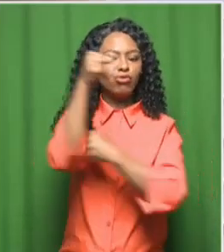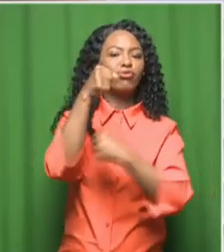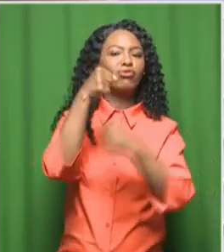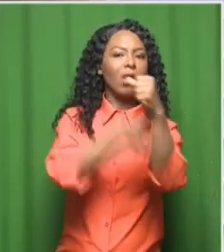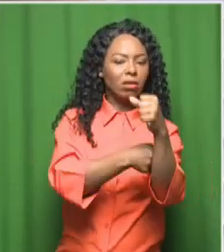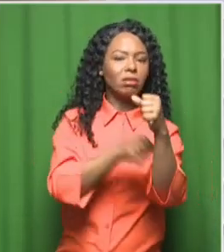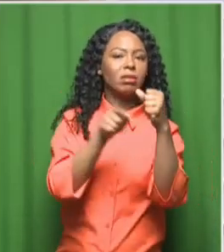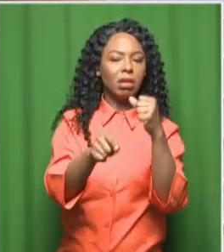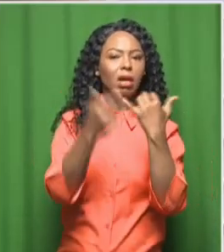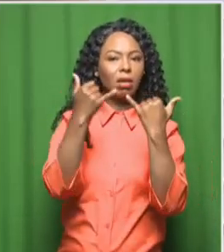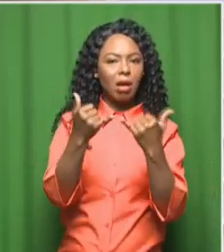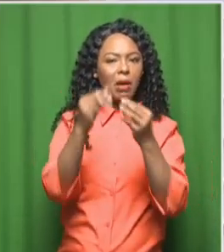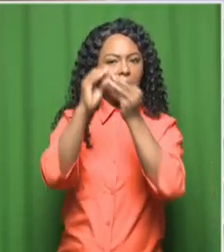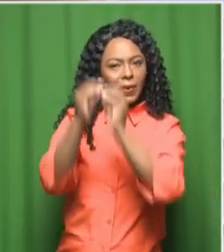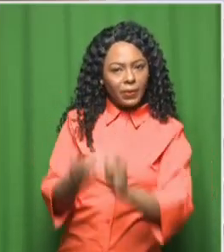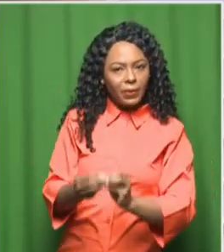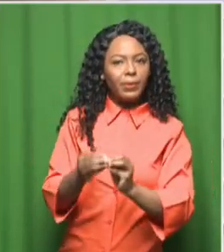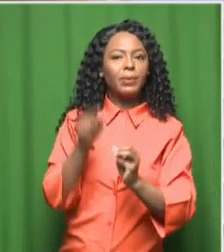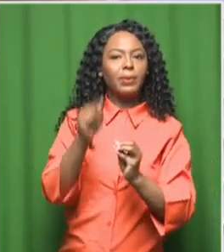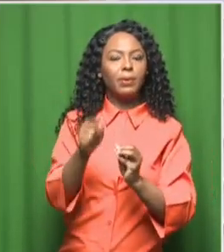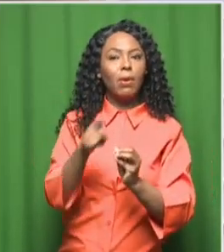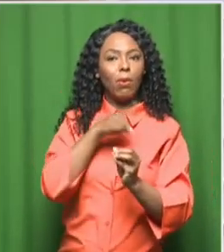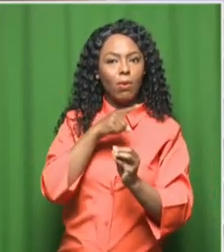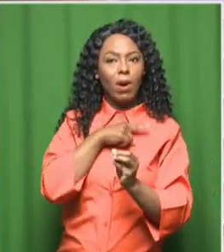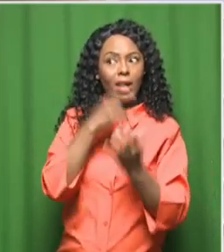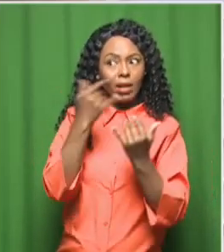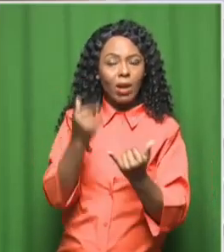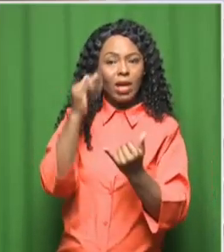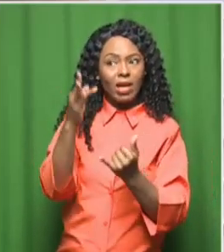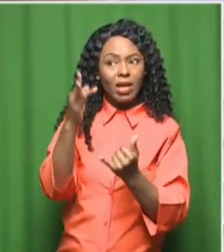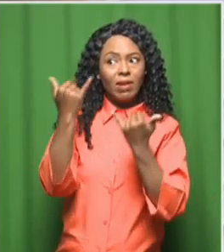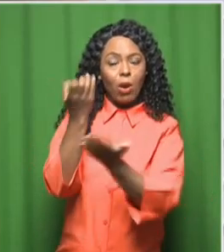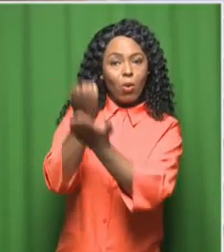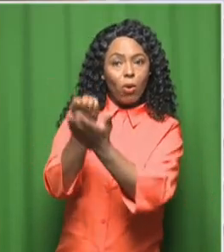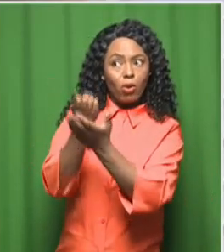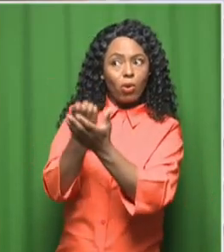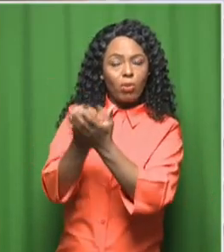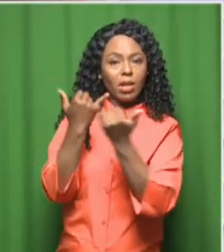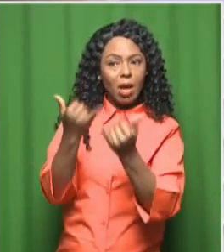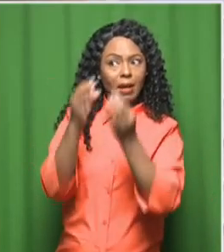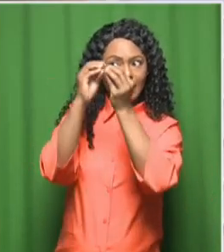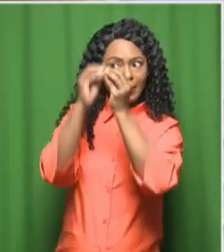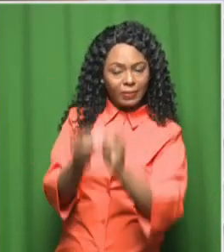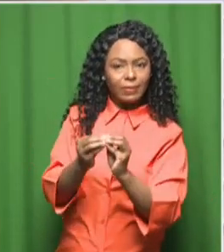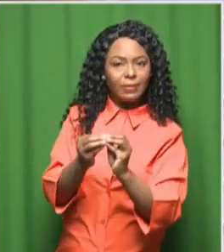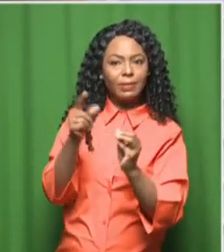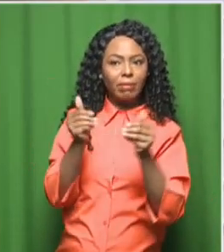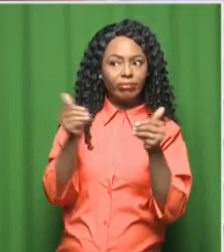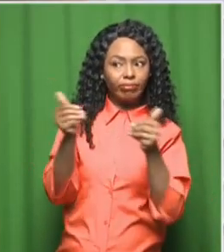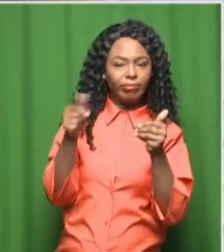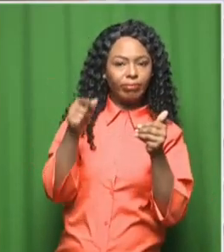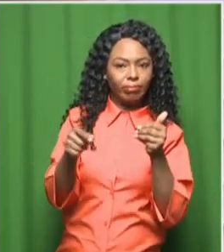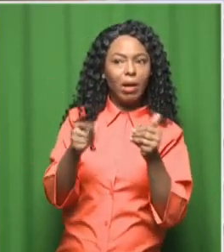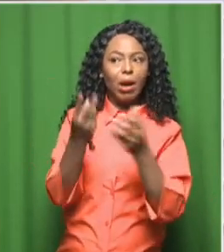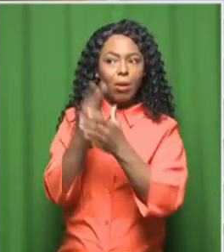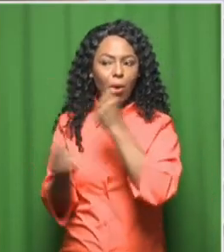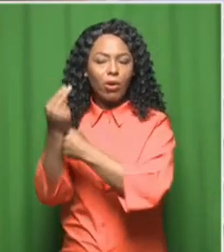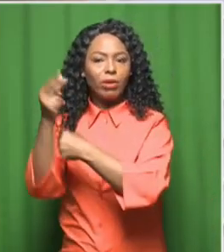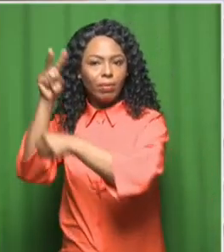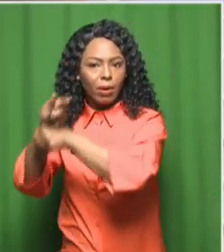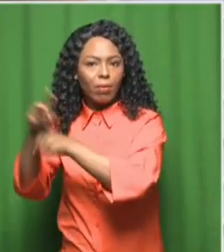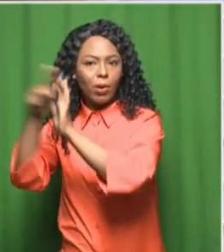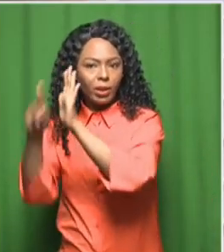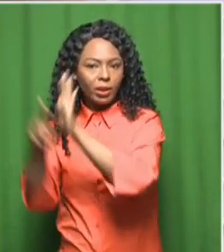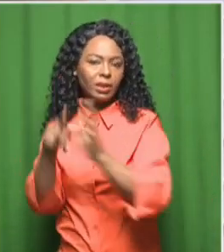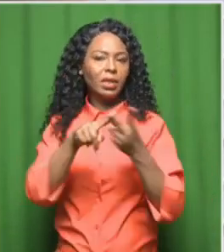implemented because that unlocks the growth potential for the economy, which then provides the space for both monetary policy and fiscal policy